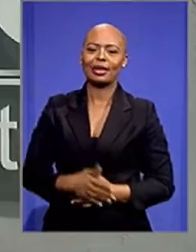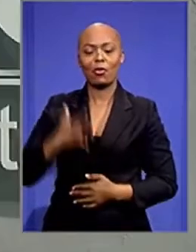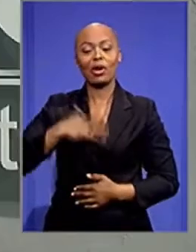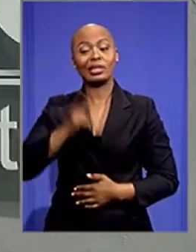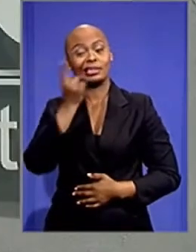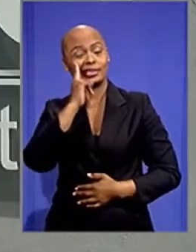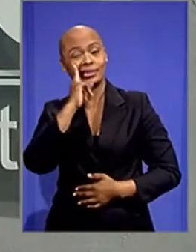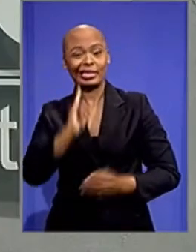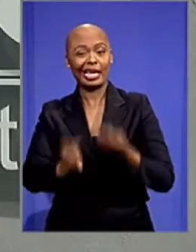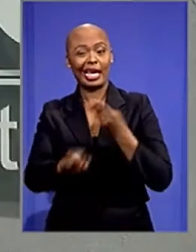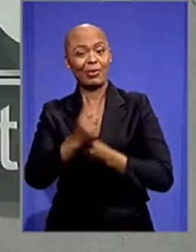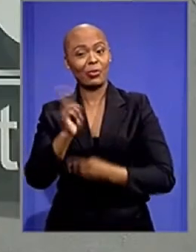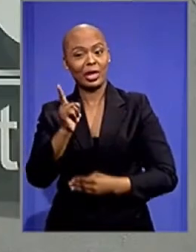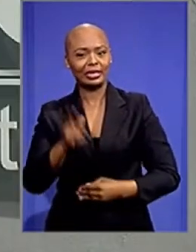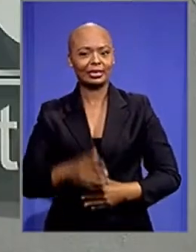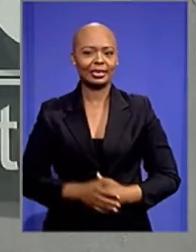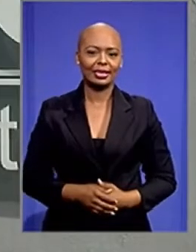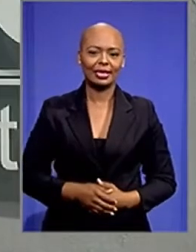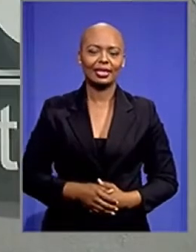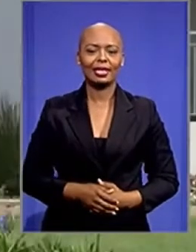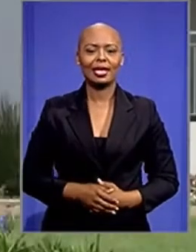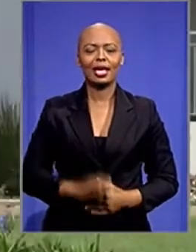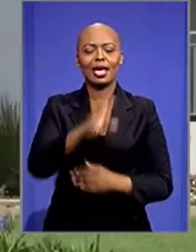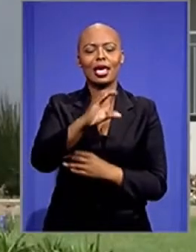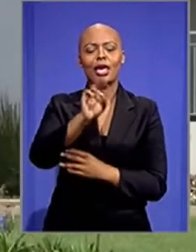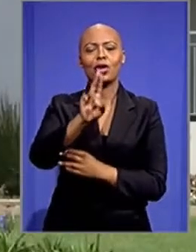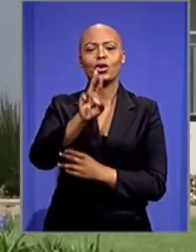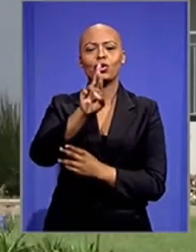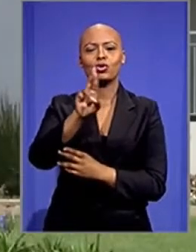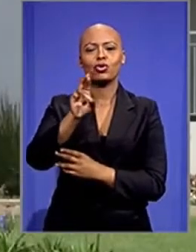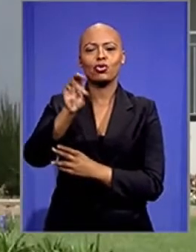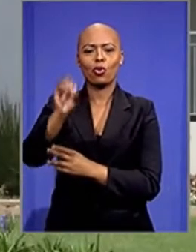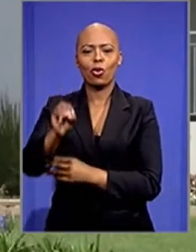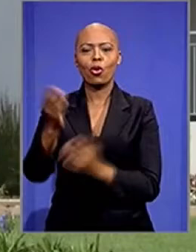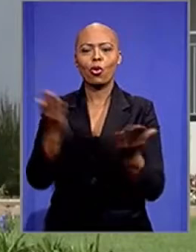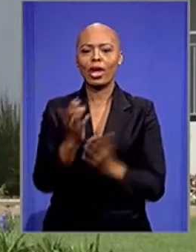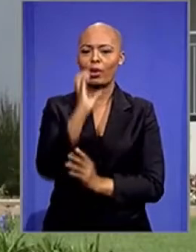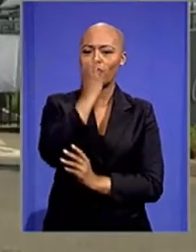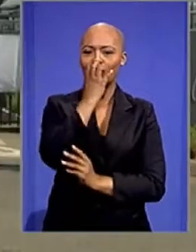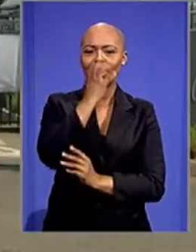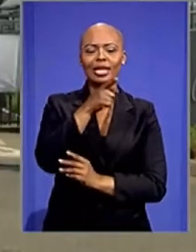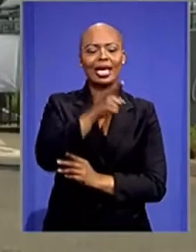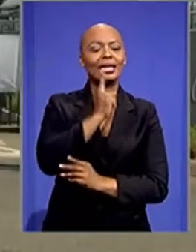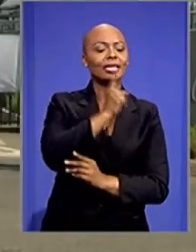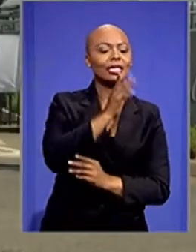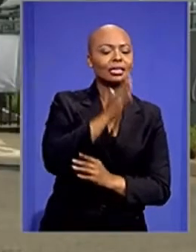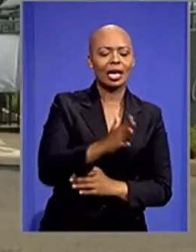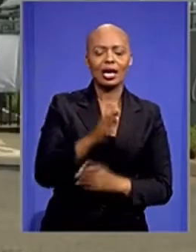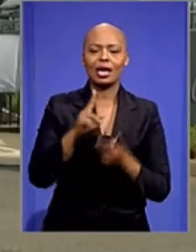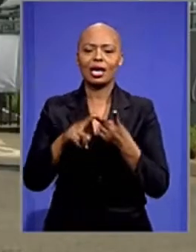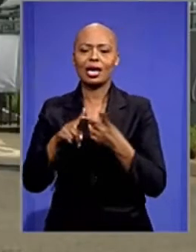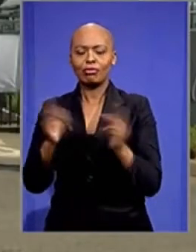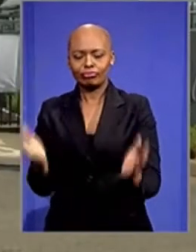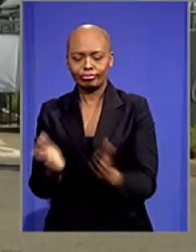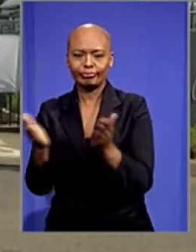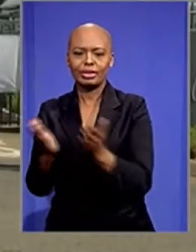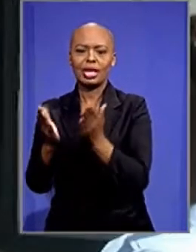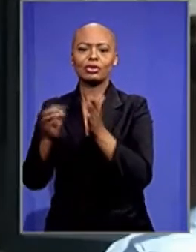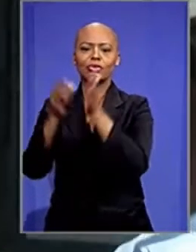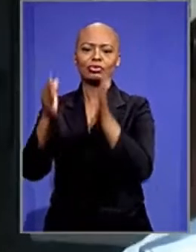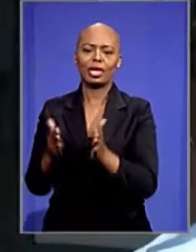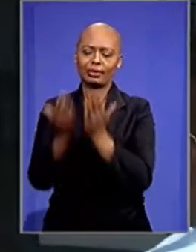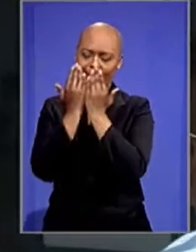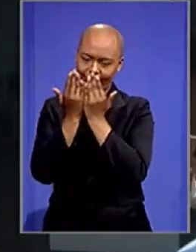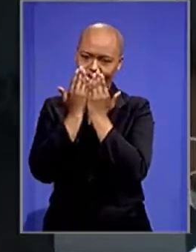etsahala. Katlego sekolong sa Chiro High Bloemfontein ke ka tshebedisano e ntle le matitjhere le ho kgothaletsa barutwana ho sebetsa ka thata.